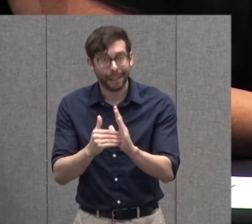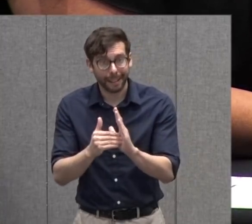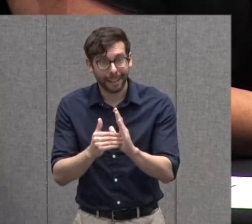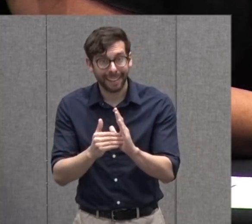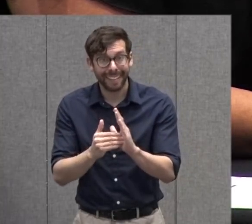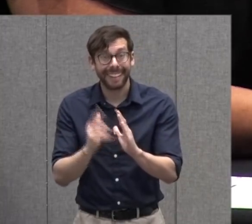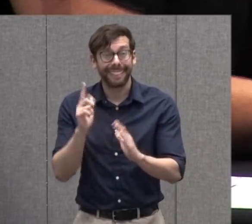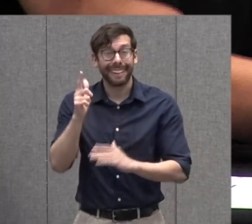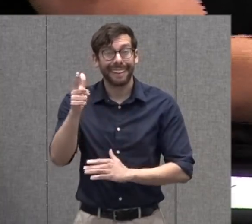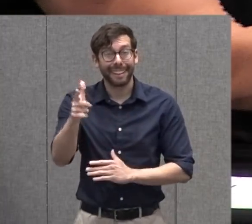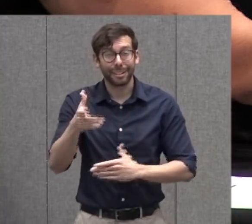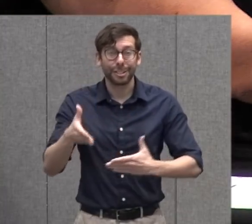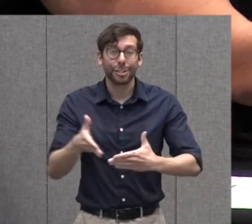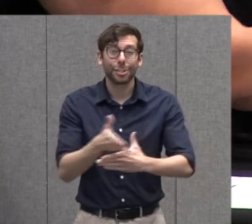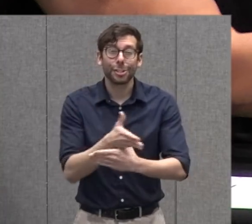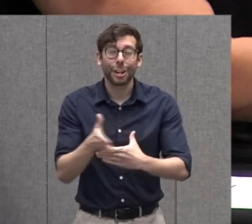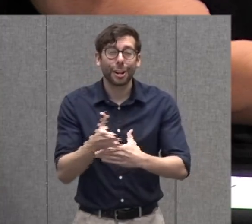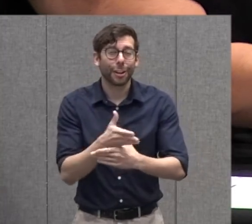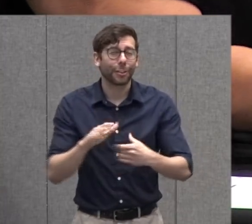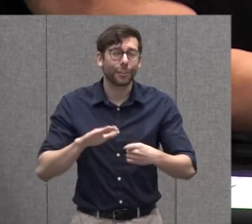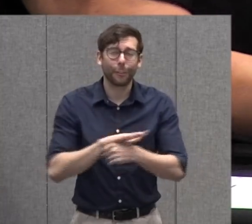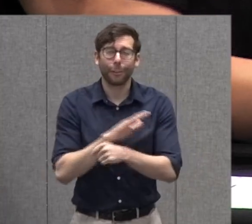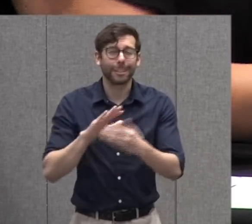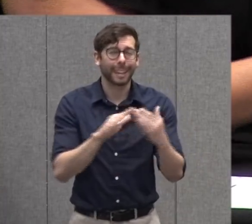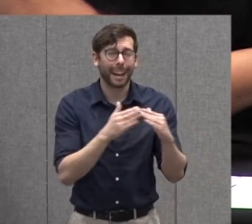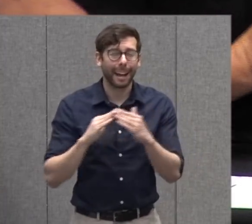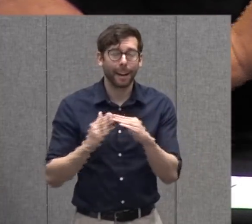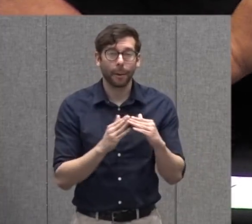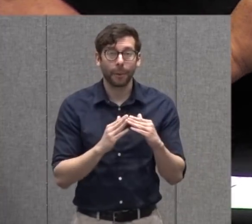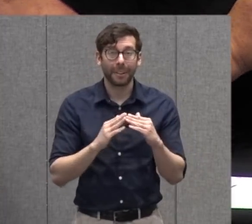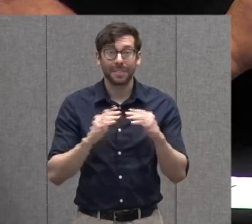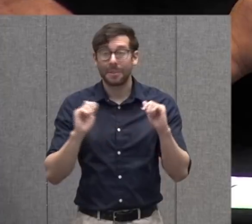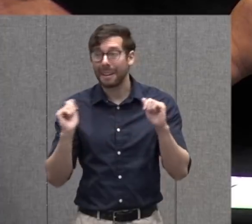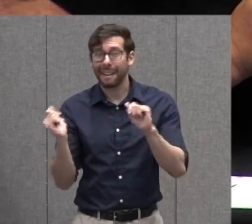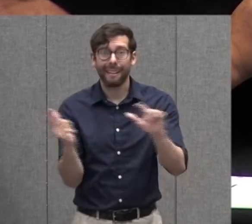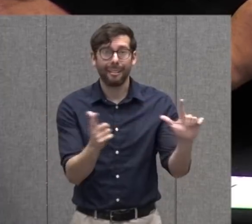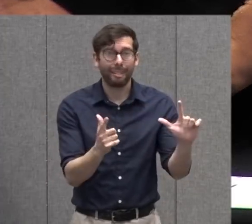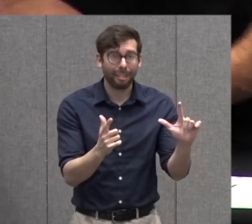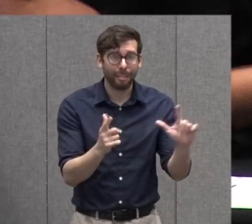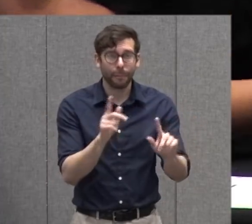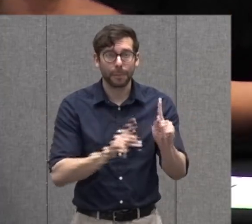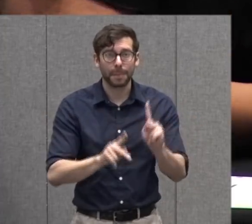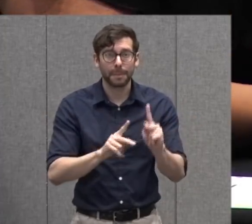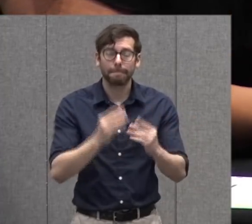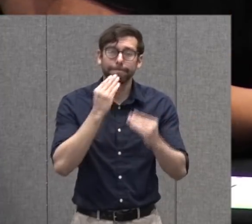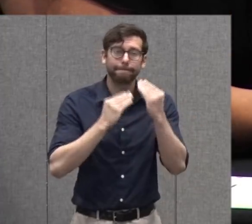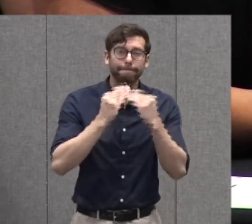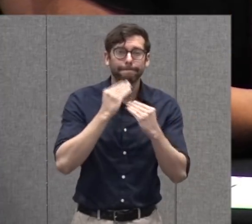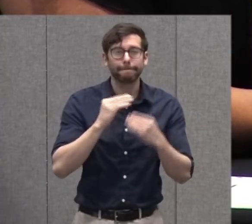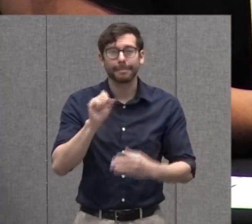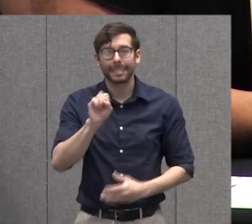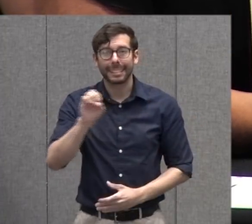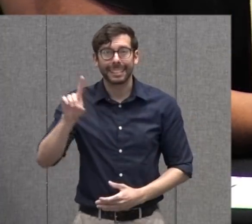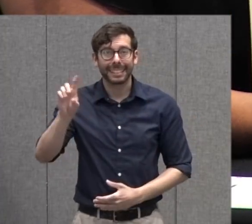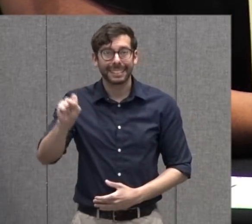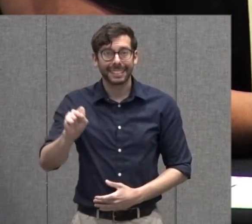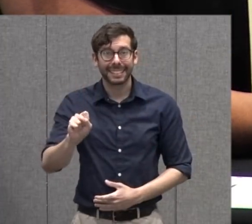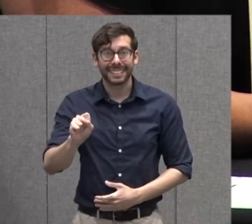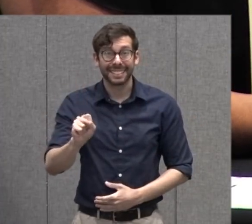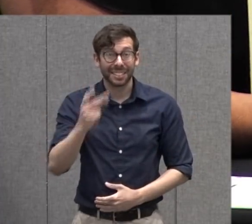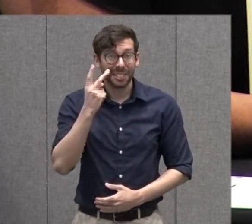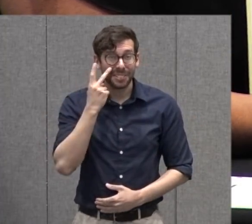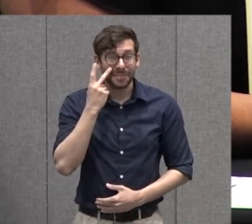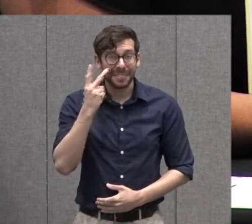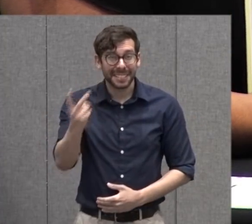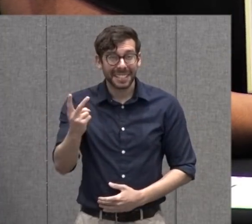entire town, and now everybody was eating the seeds that he planted. Look how many are in this